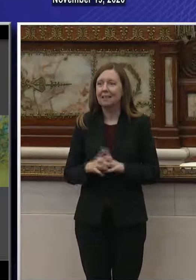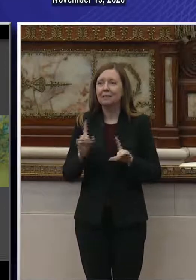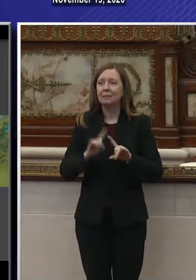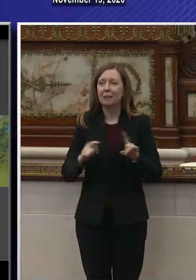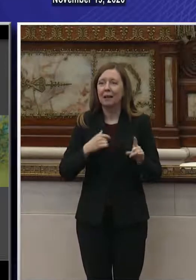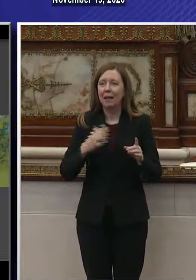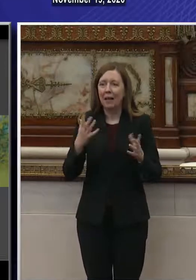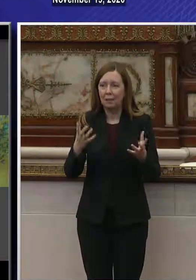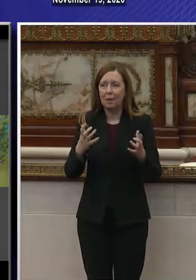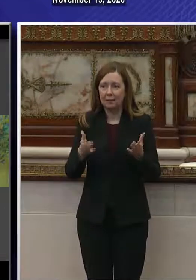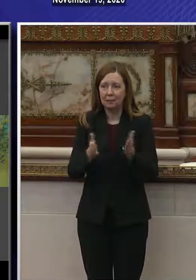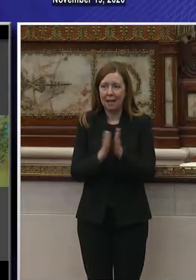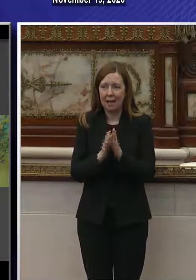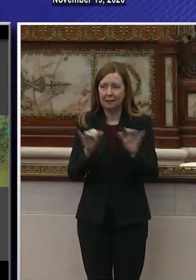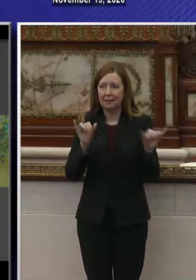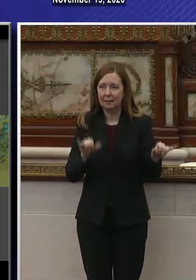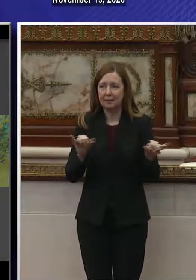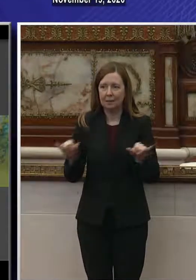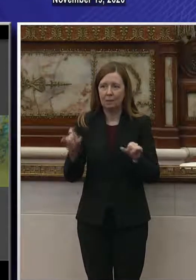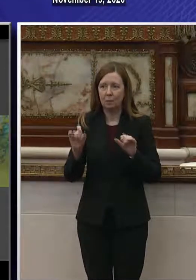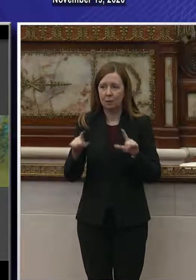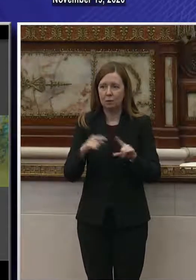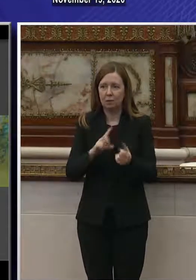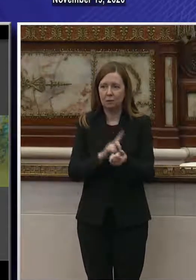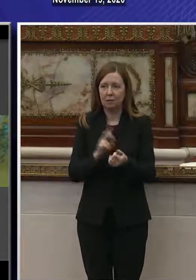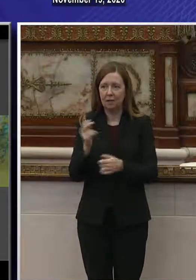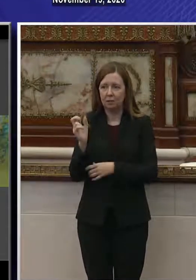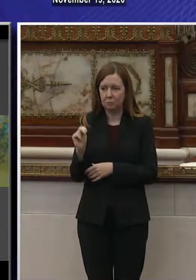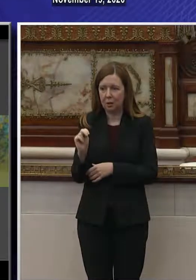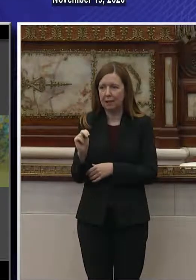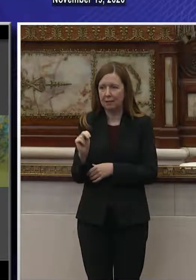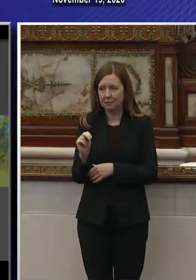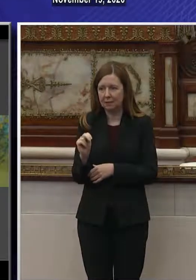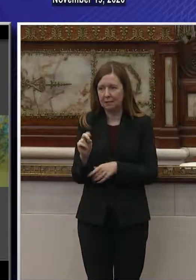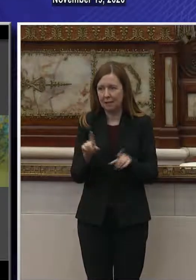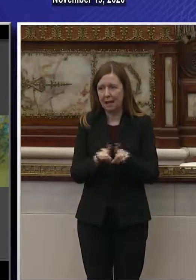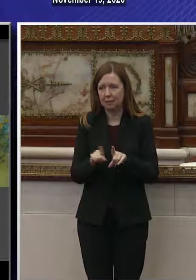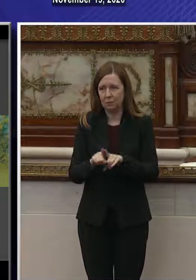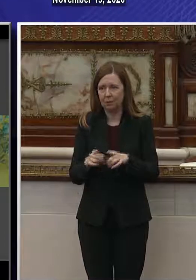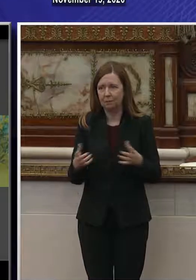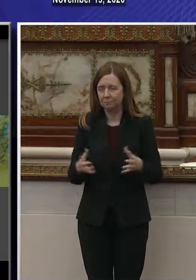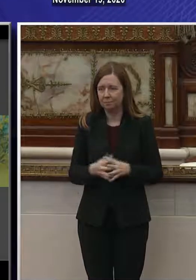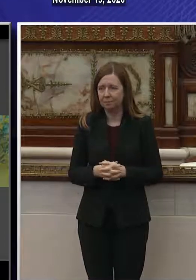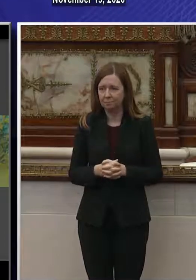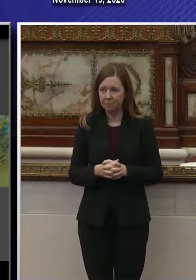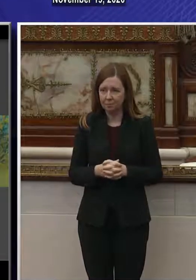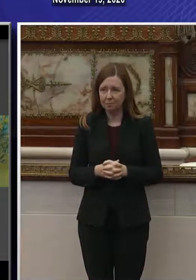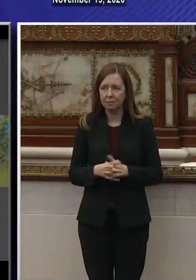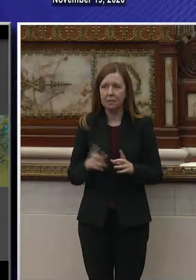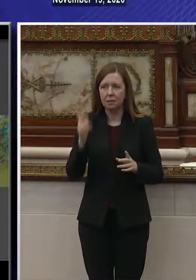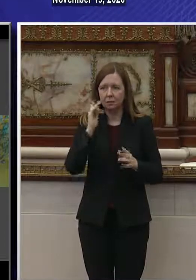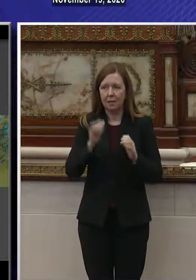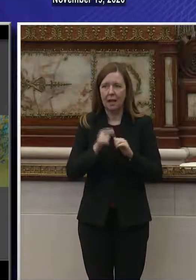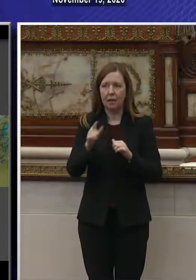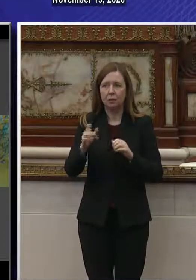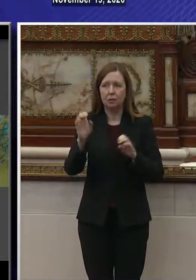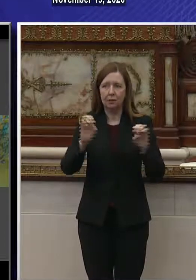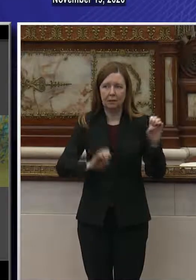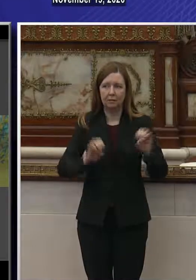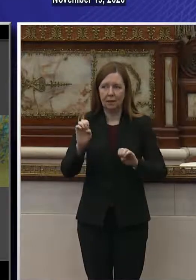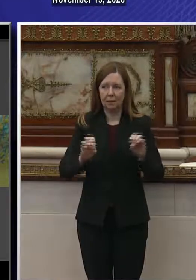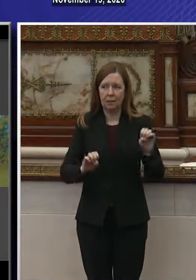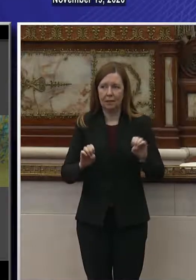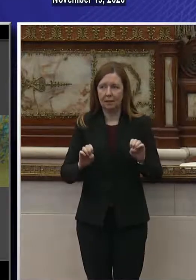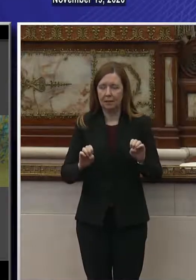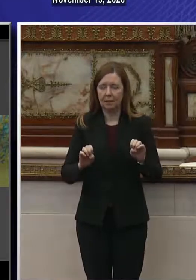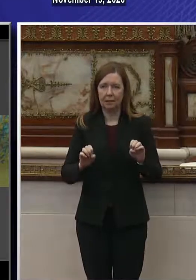I did want to ask the same question to Dr. Brennan, and I know that your hand's up as well, to see how you might have evaluated the